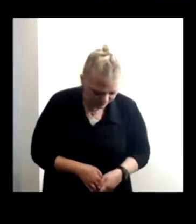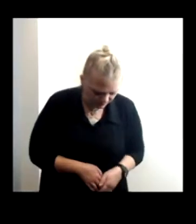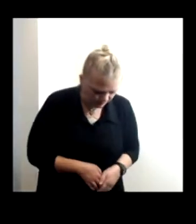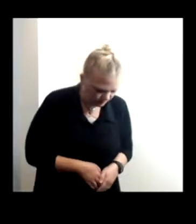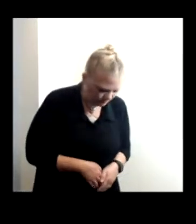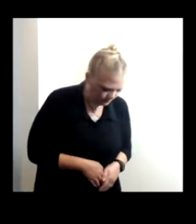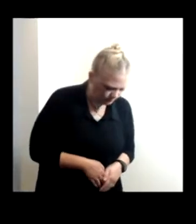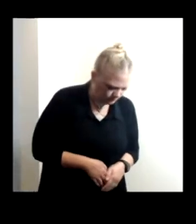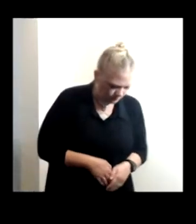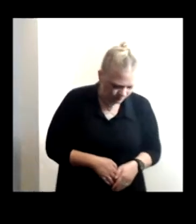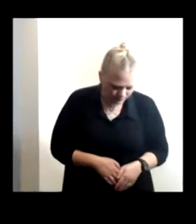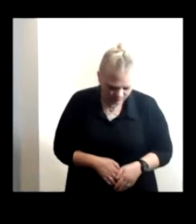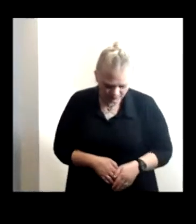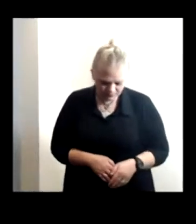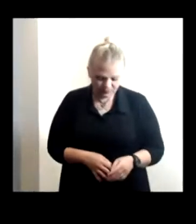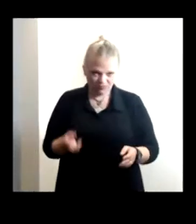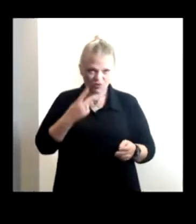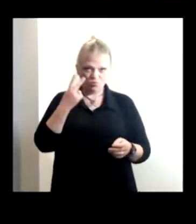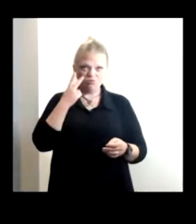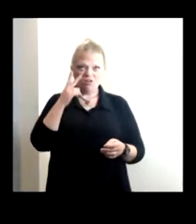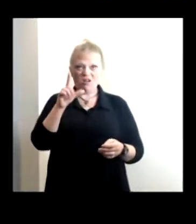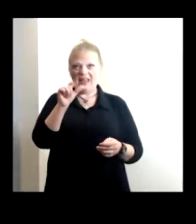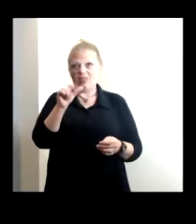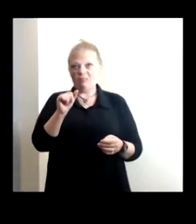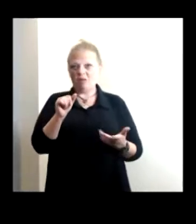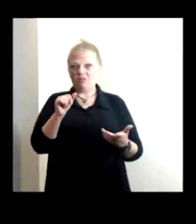we saw what the Alabama governor said this past week,